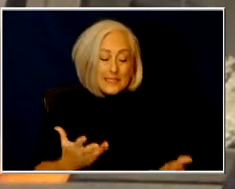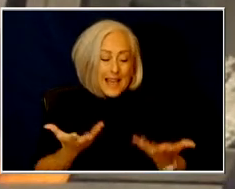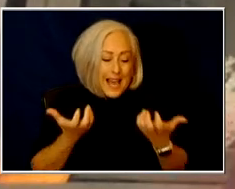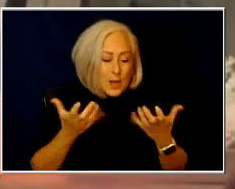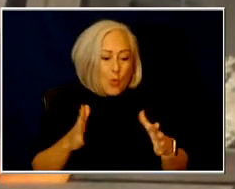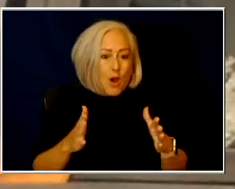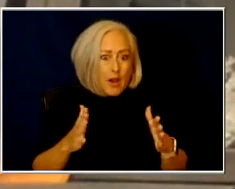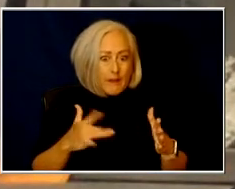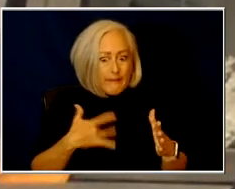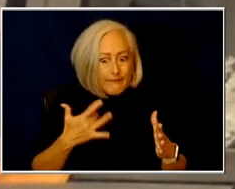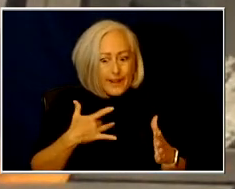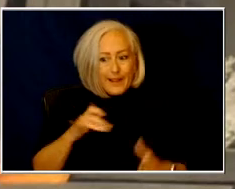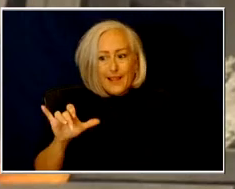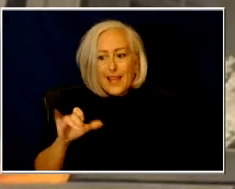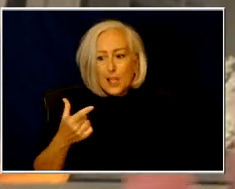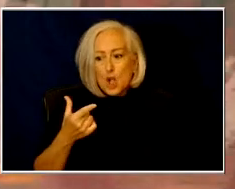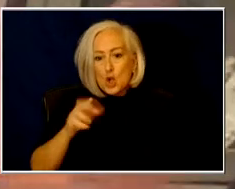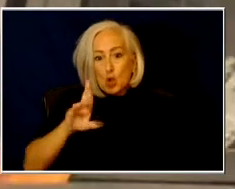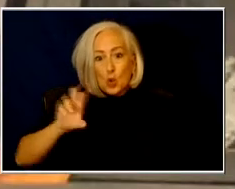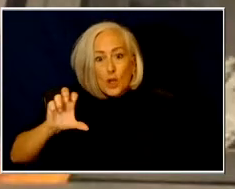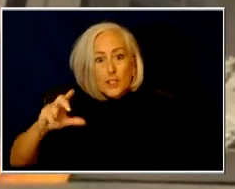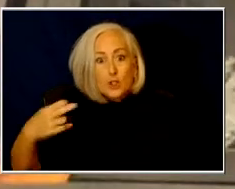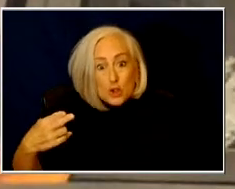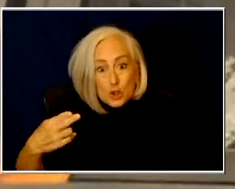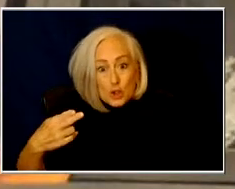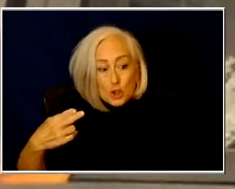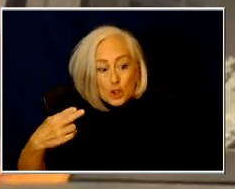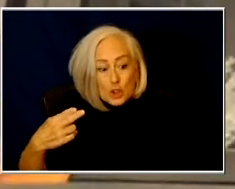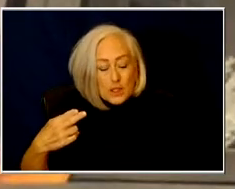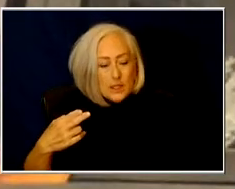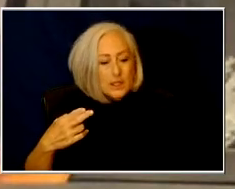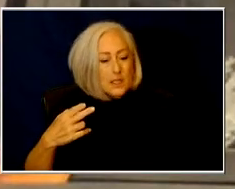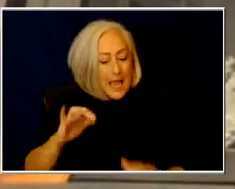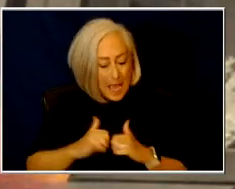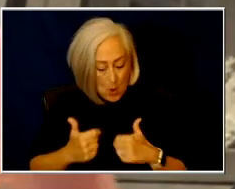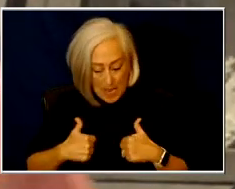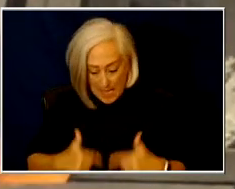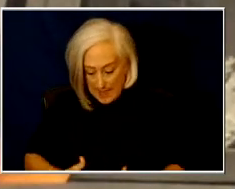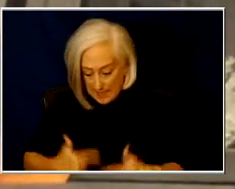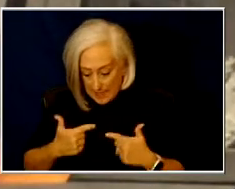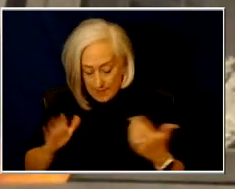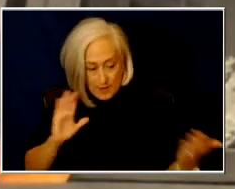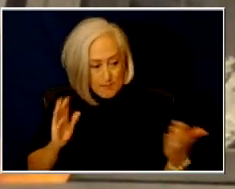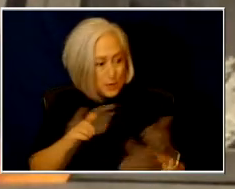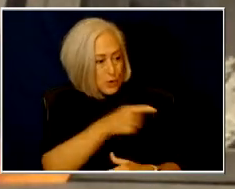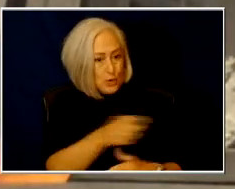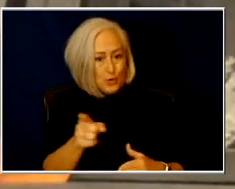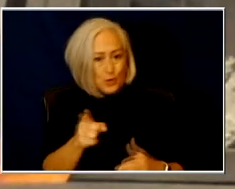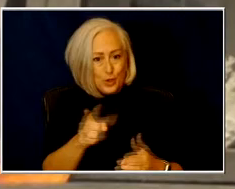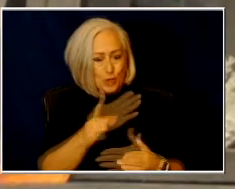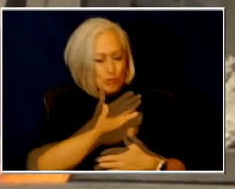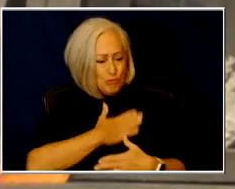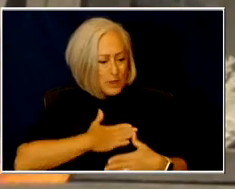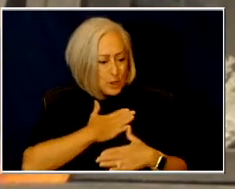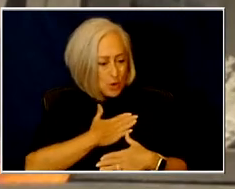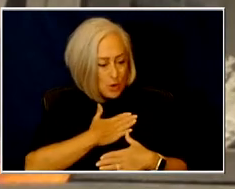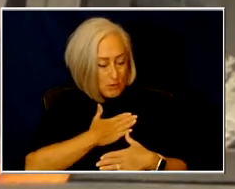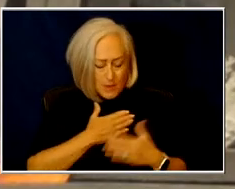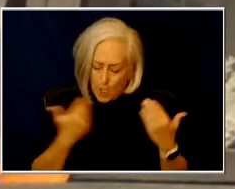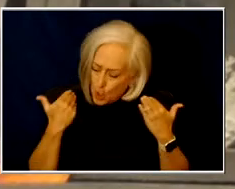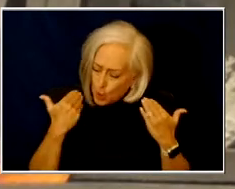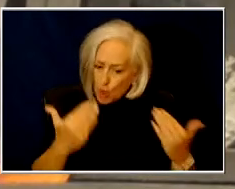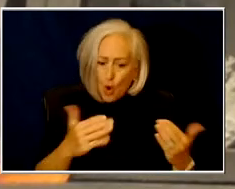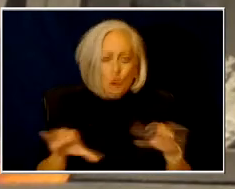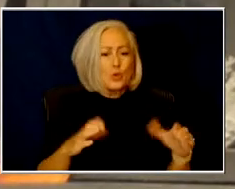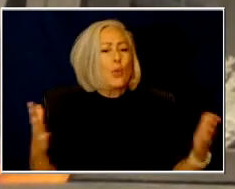other people go out and live your life do the things that you love but do them safely do them